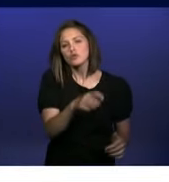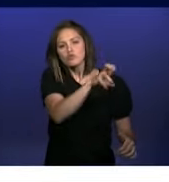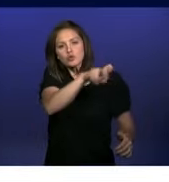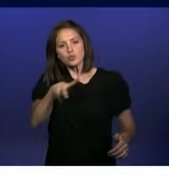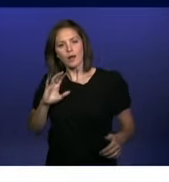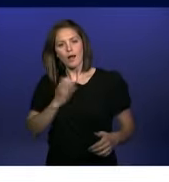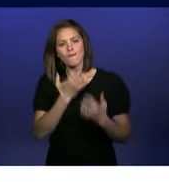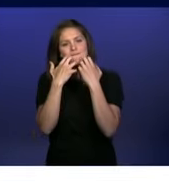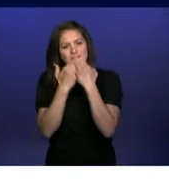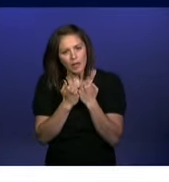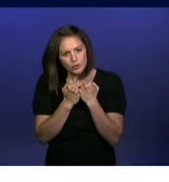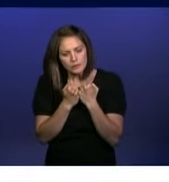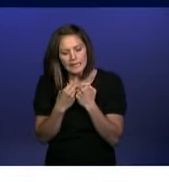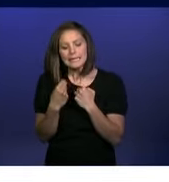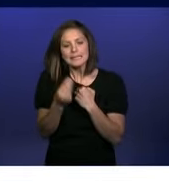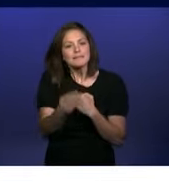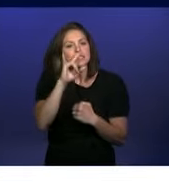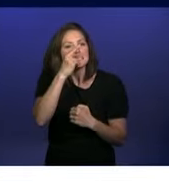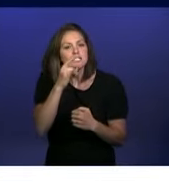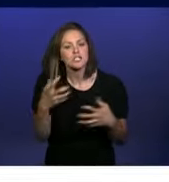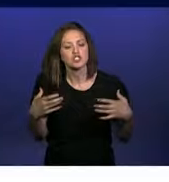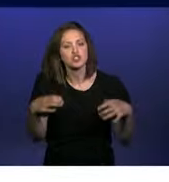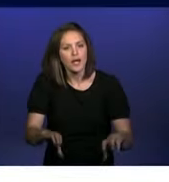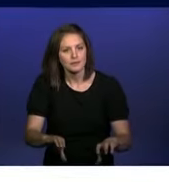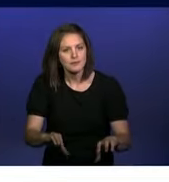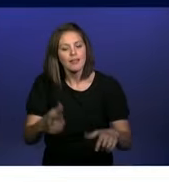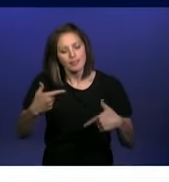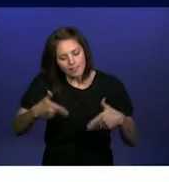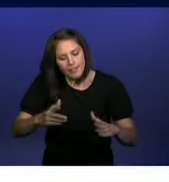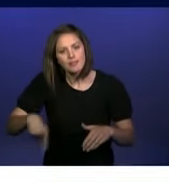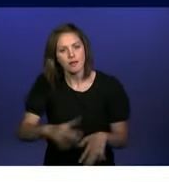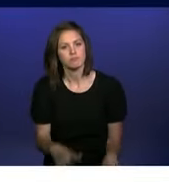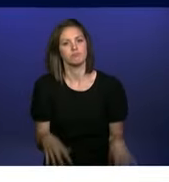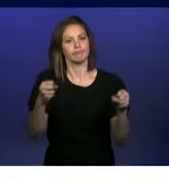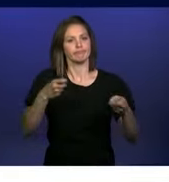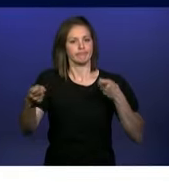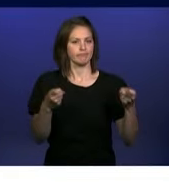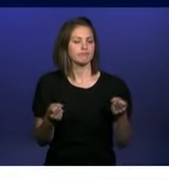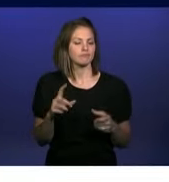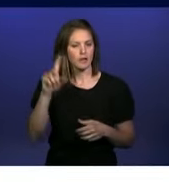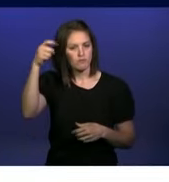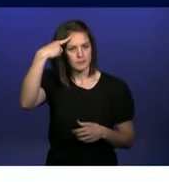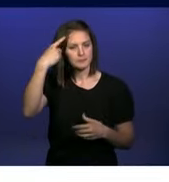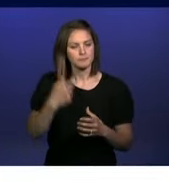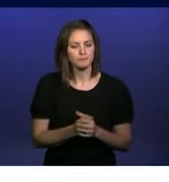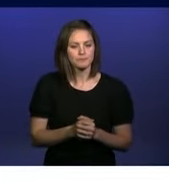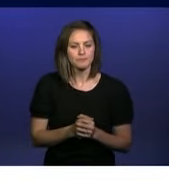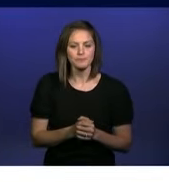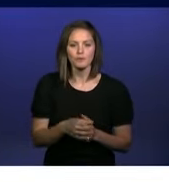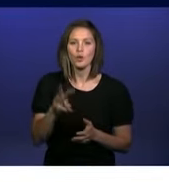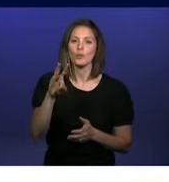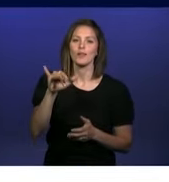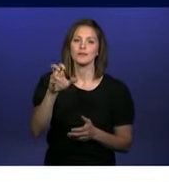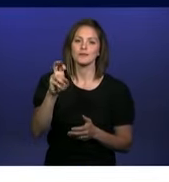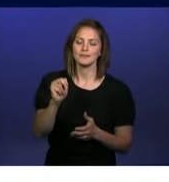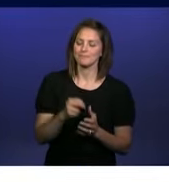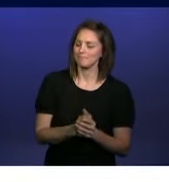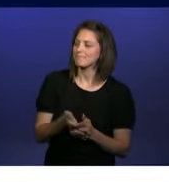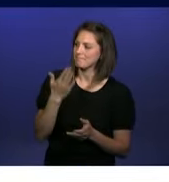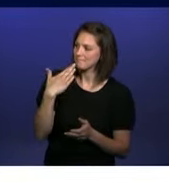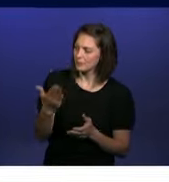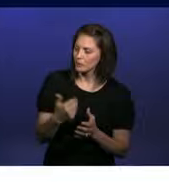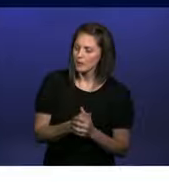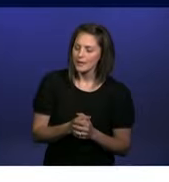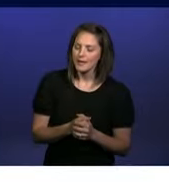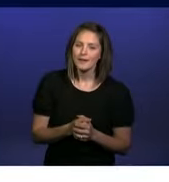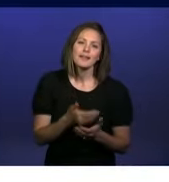kids a chance. Okay. We'll have to end it on that note. Thank you very much. Mr. Wilson, you're up next for 1 minute. Thank you, Glenn, and thanks for everyone for participating tonight.